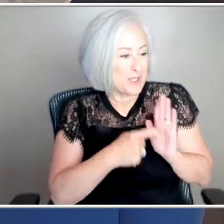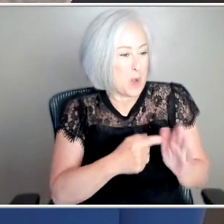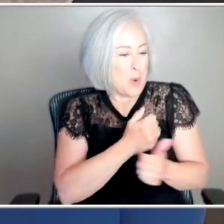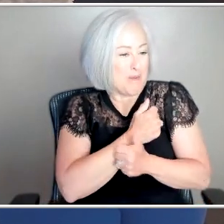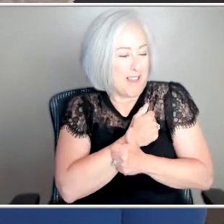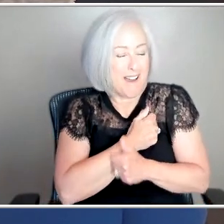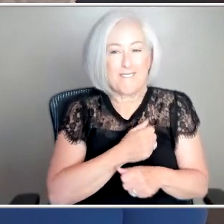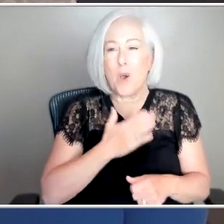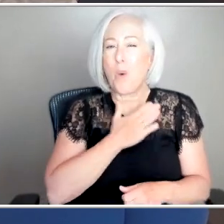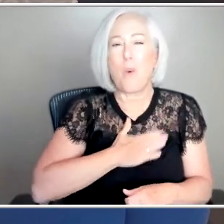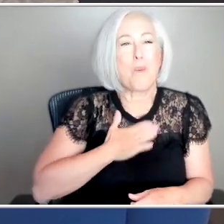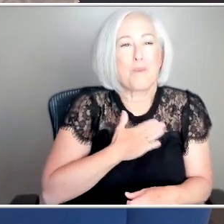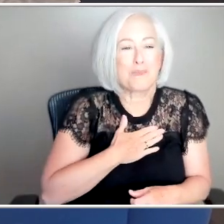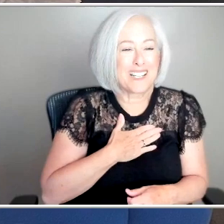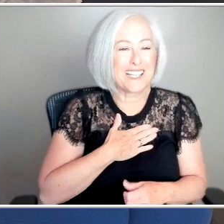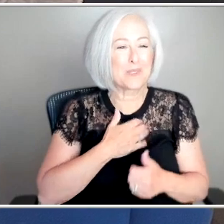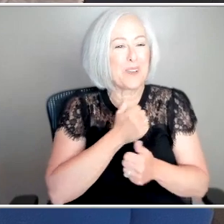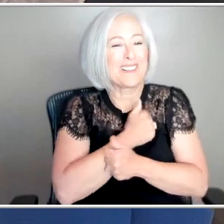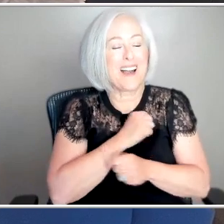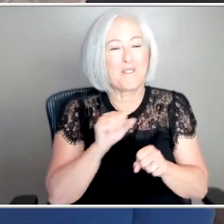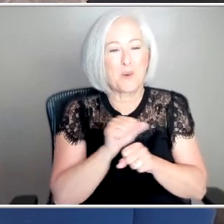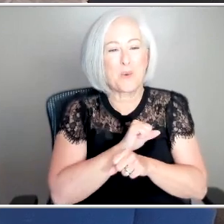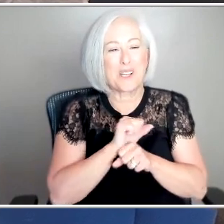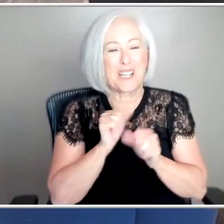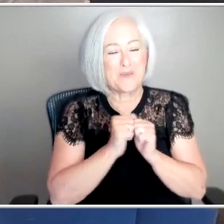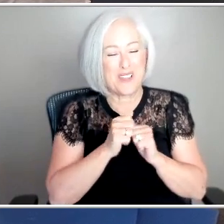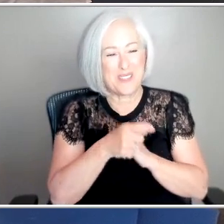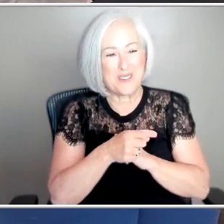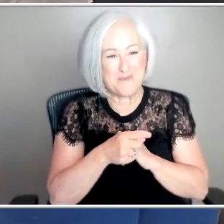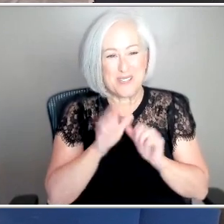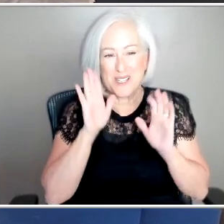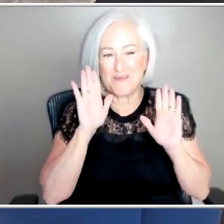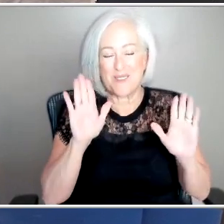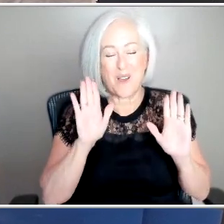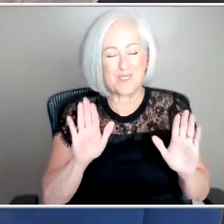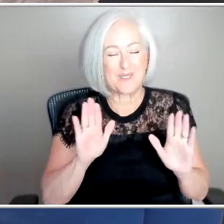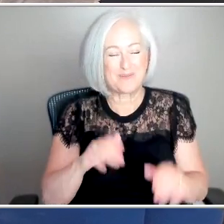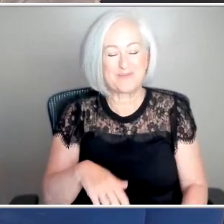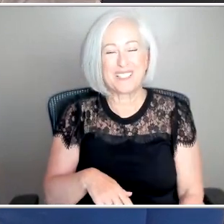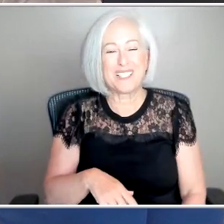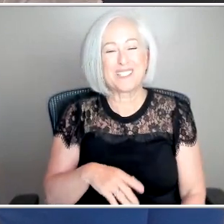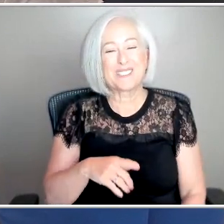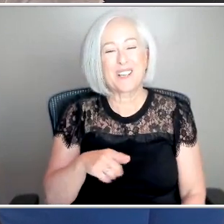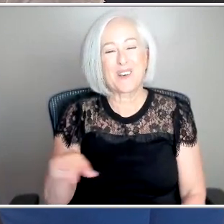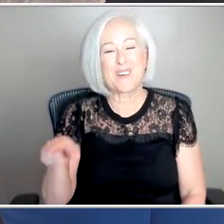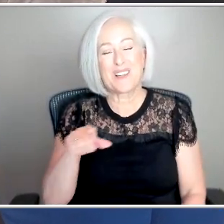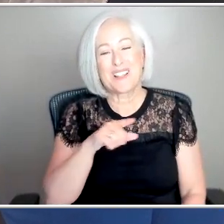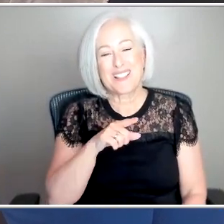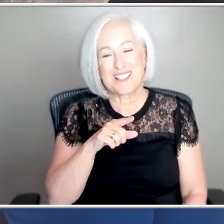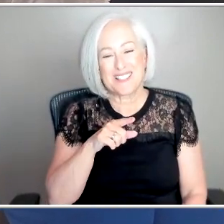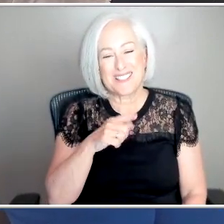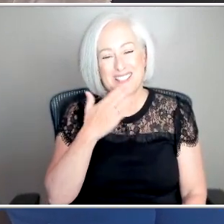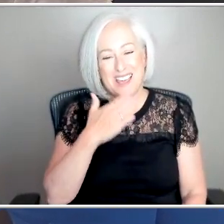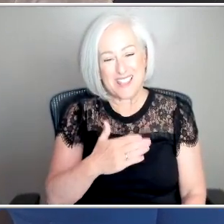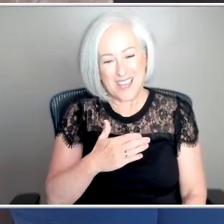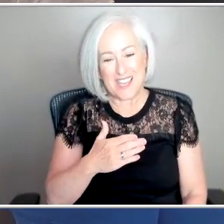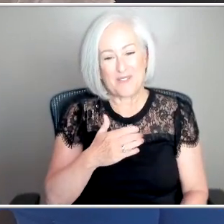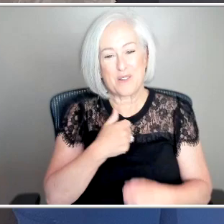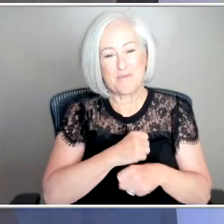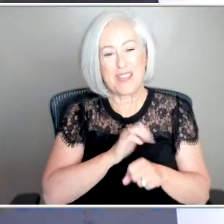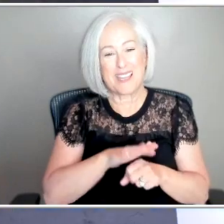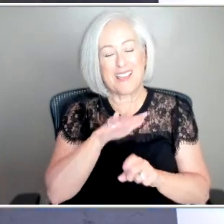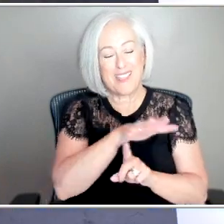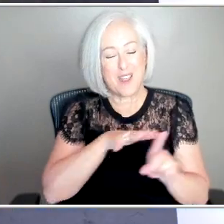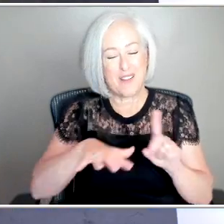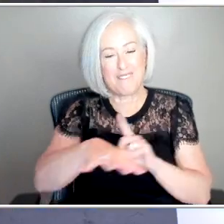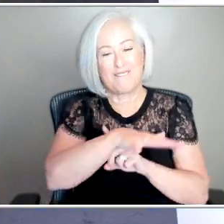do. We just love working with him. He's just the best. So they thank you for making their environment so great, and we